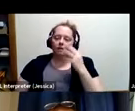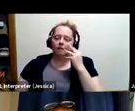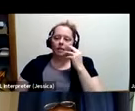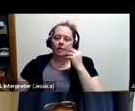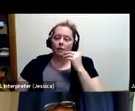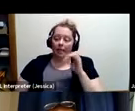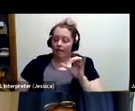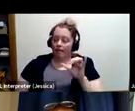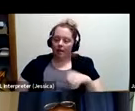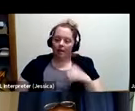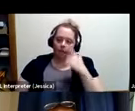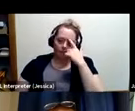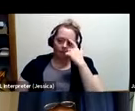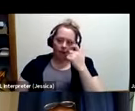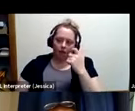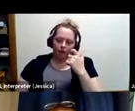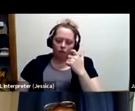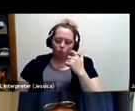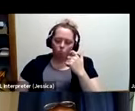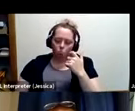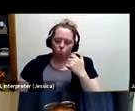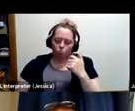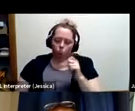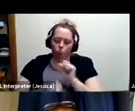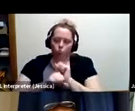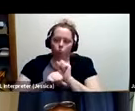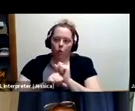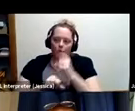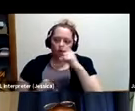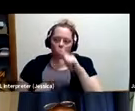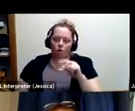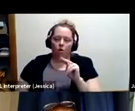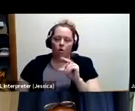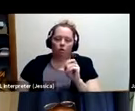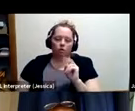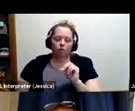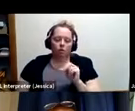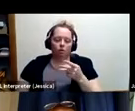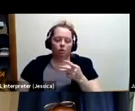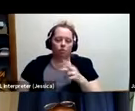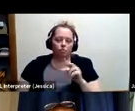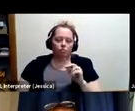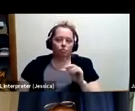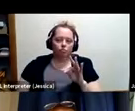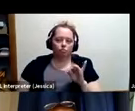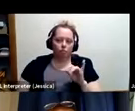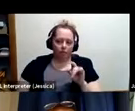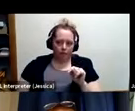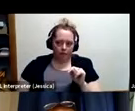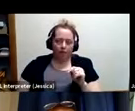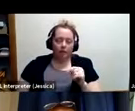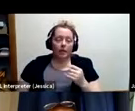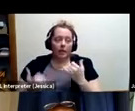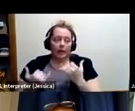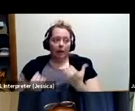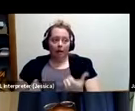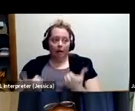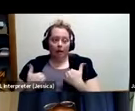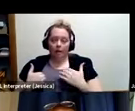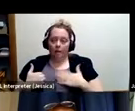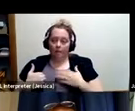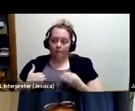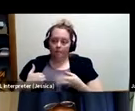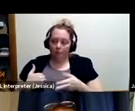for nonprofits and for now, you know, having my own nonprofit. And I